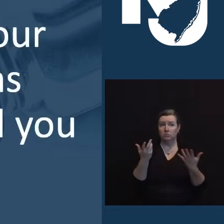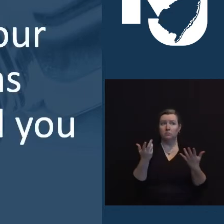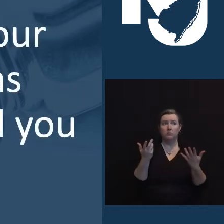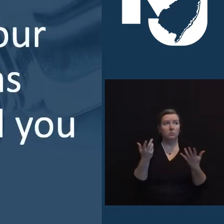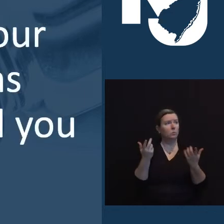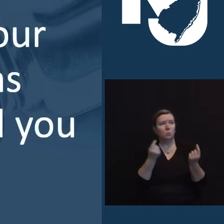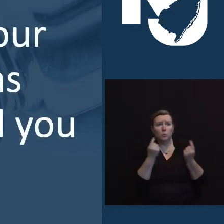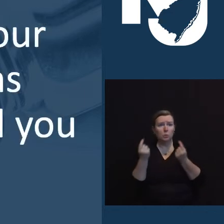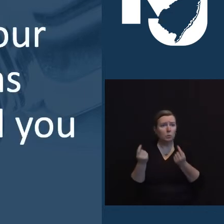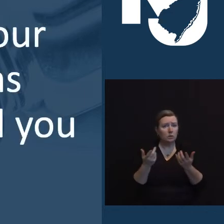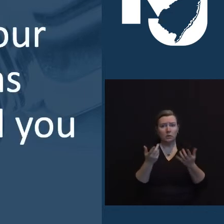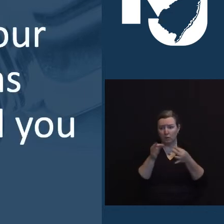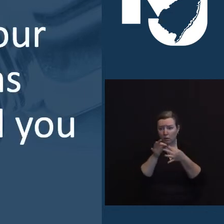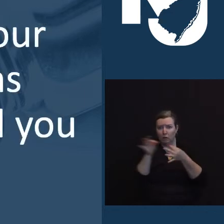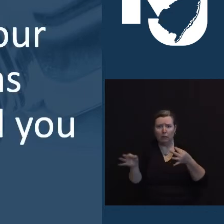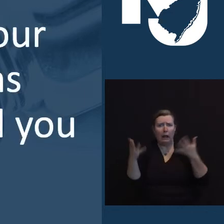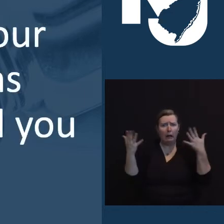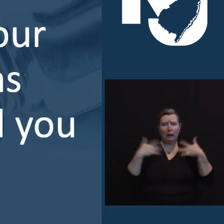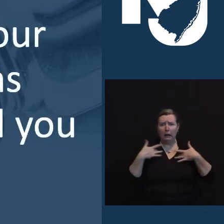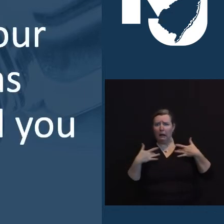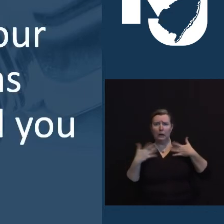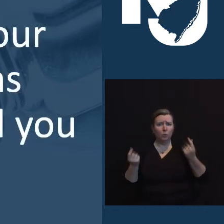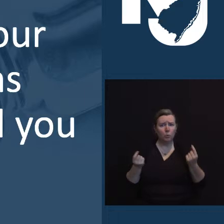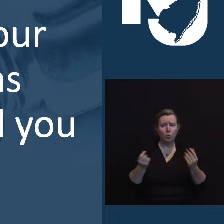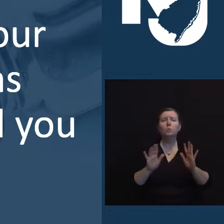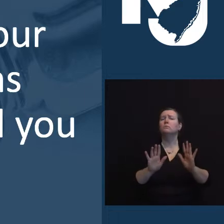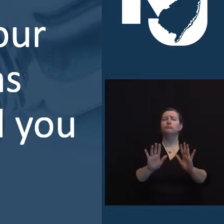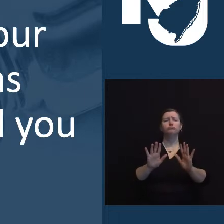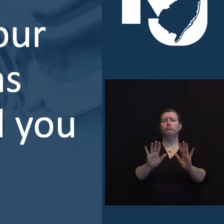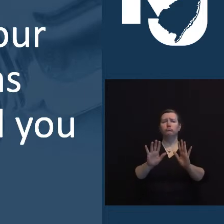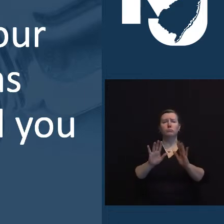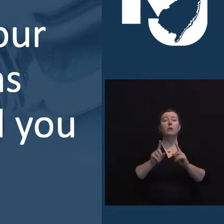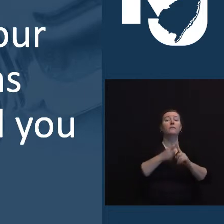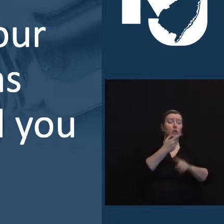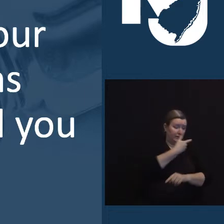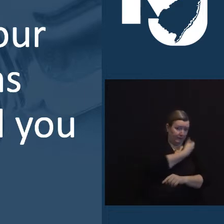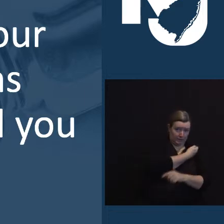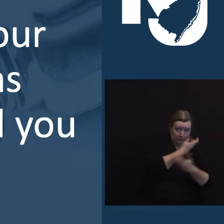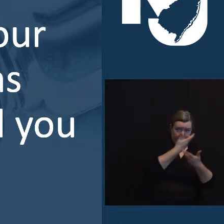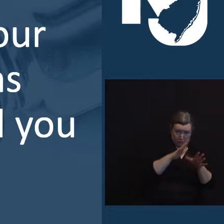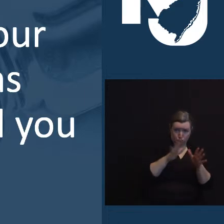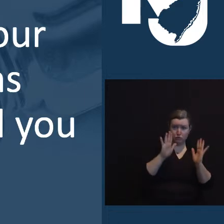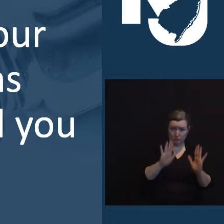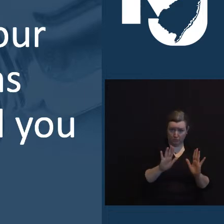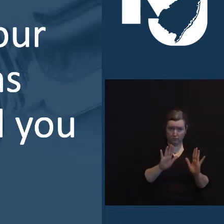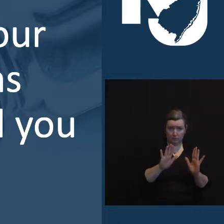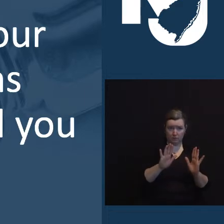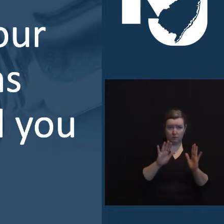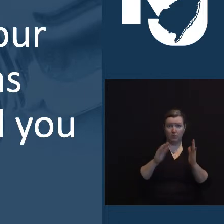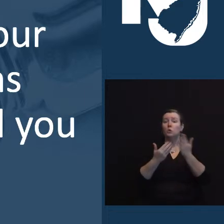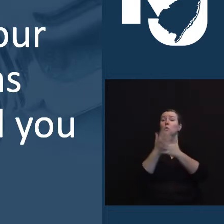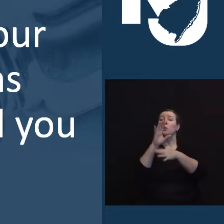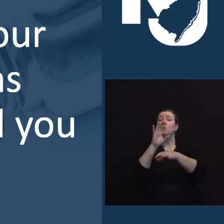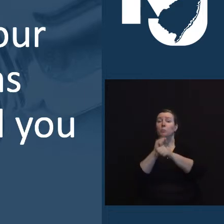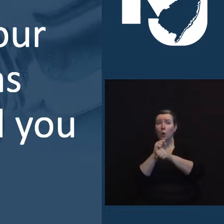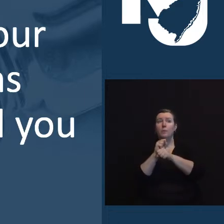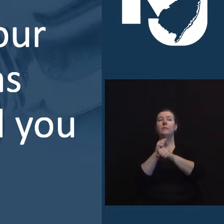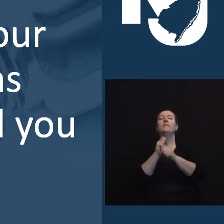vaccination dose through an appointment you made via our information hub at